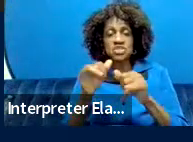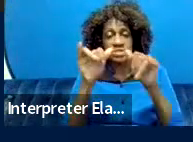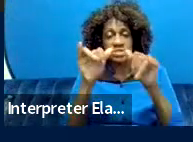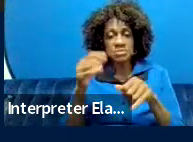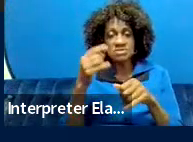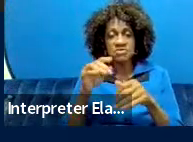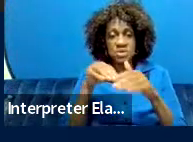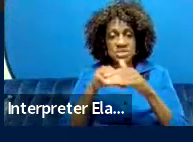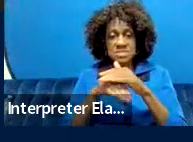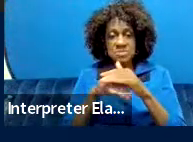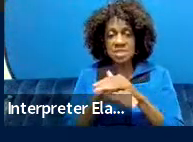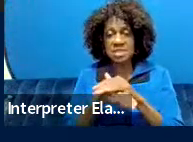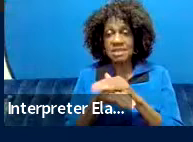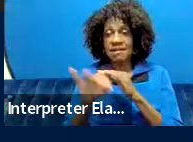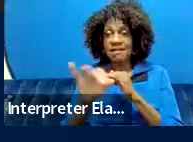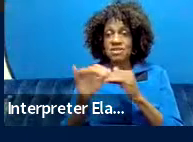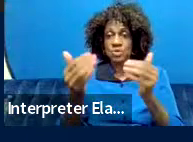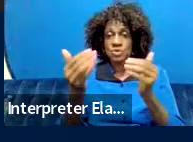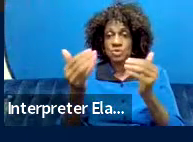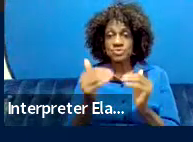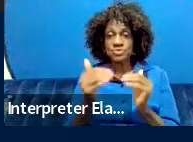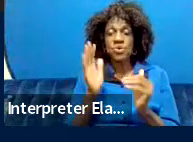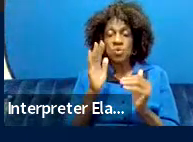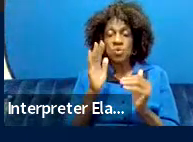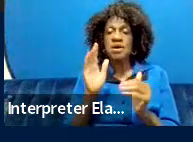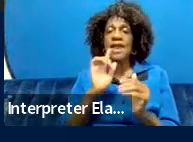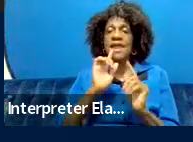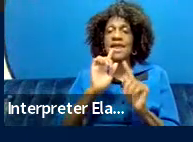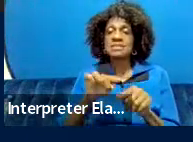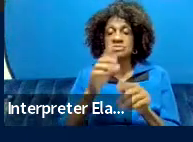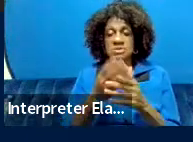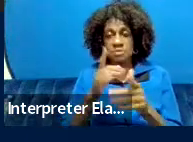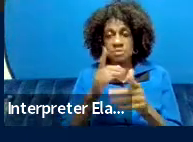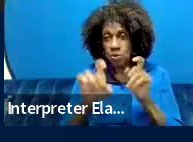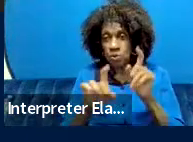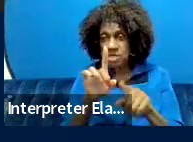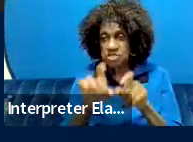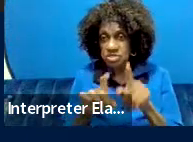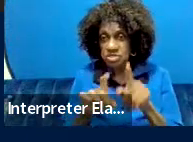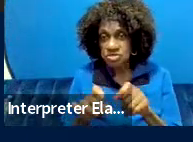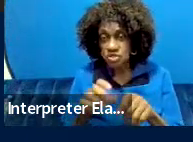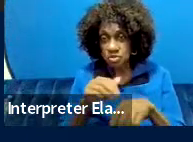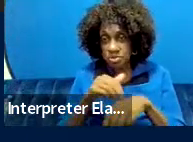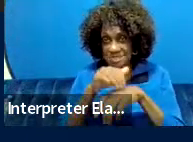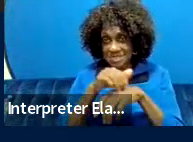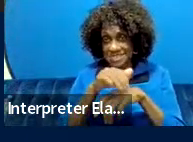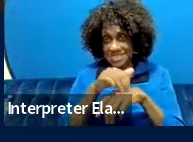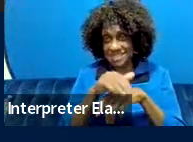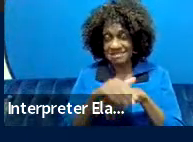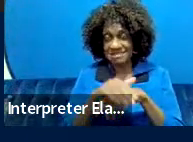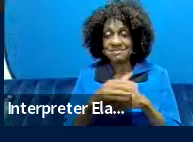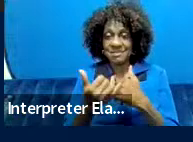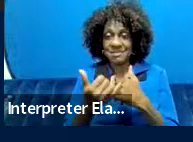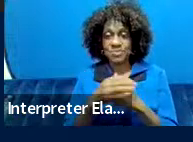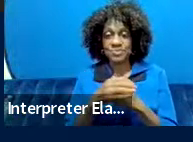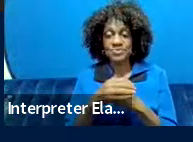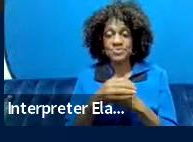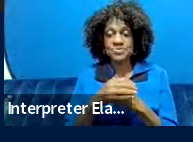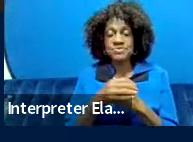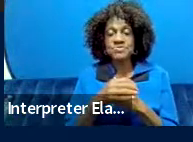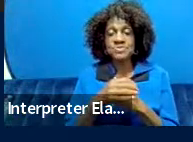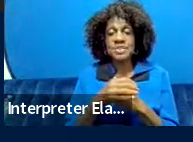accessibility, and we'll address some of the questions that you've been providing to us throughout this presentation and that were